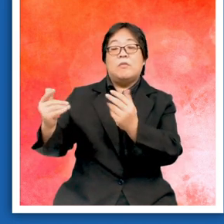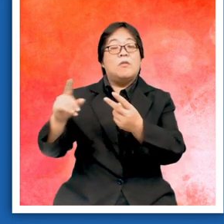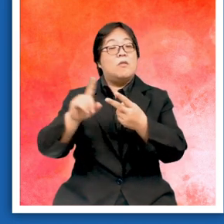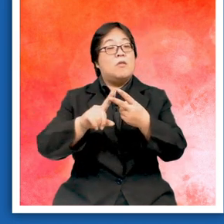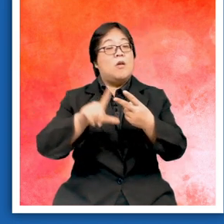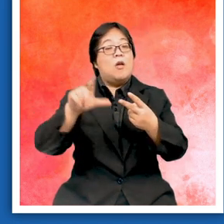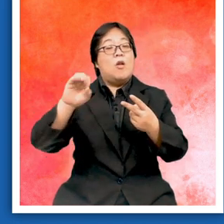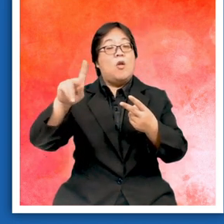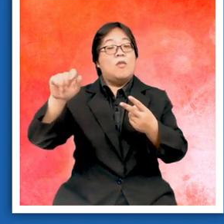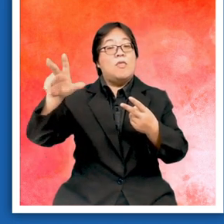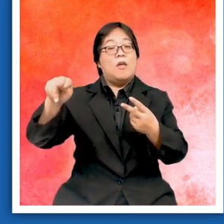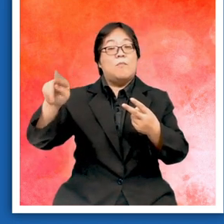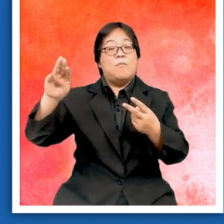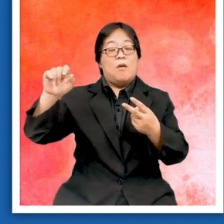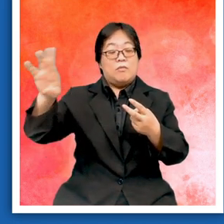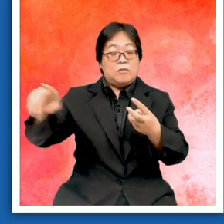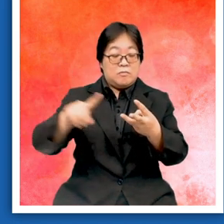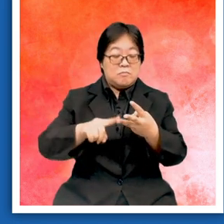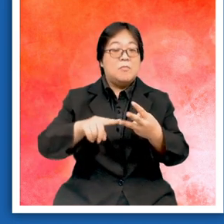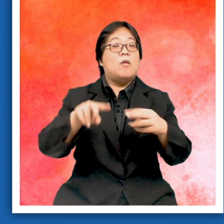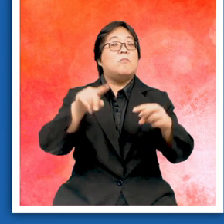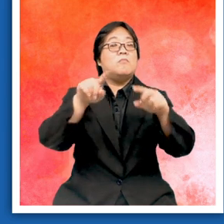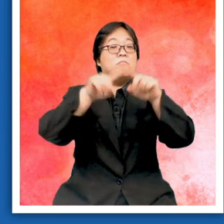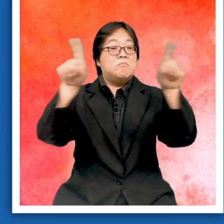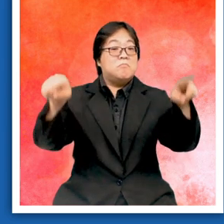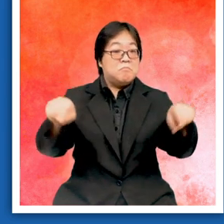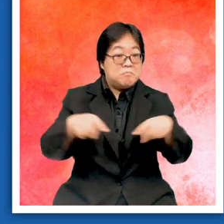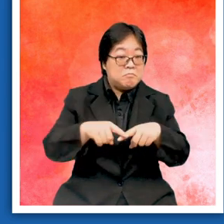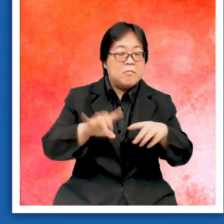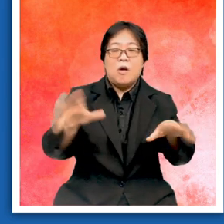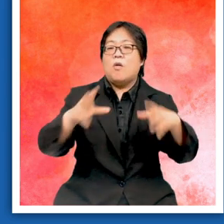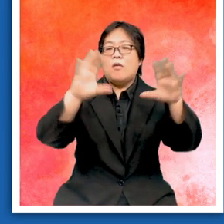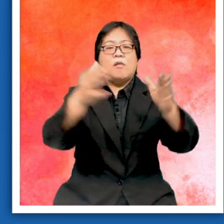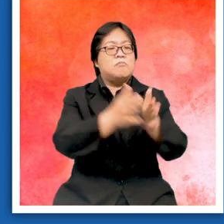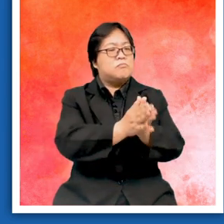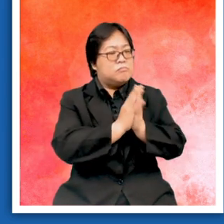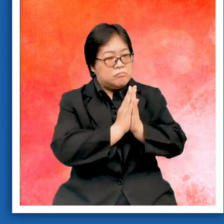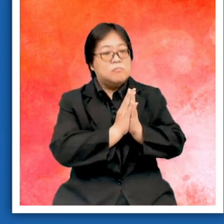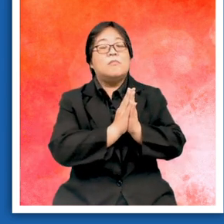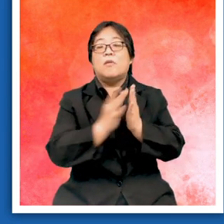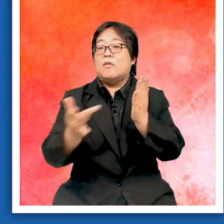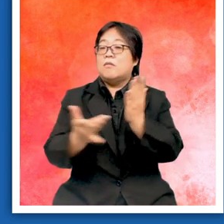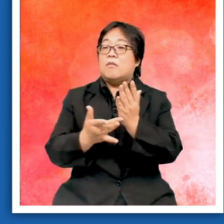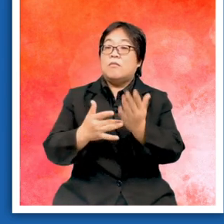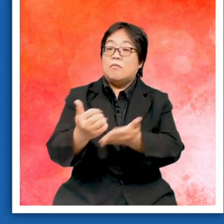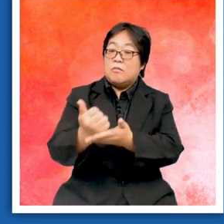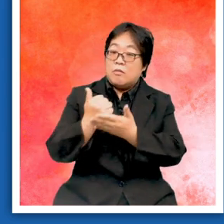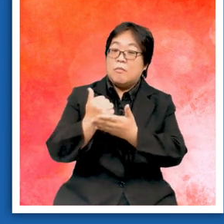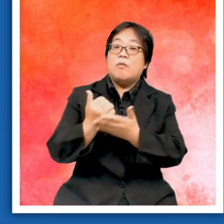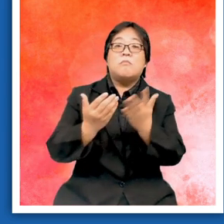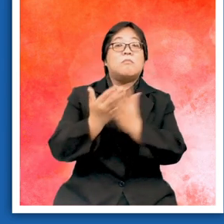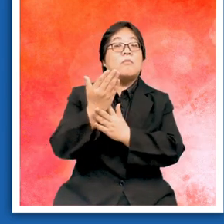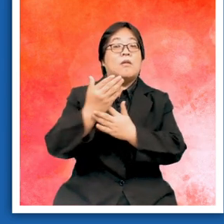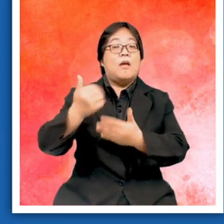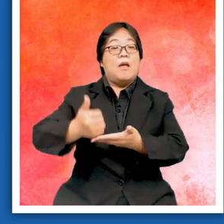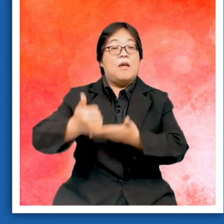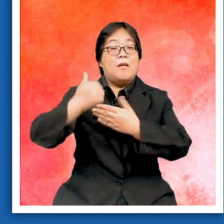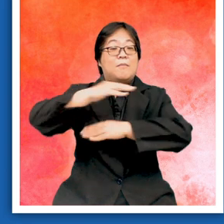Browser and Responders Monitor, and how to request for technical support through the help